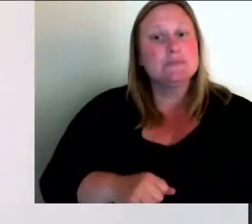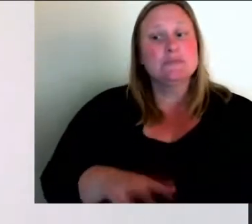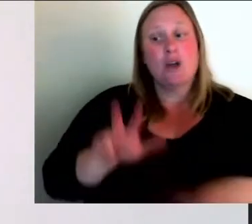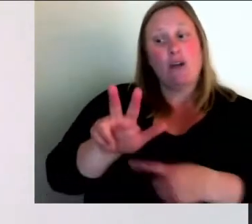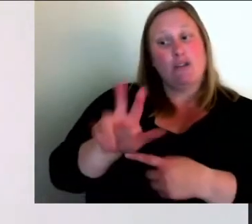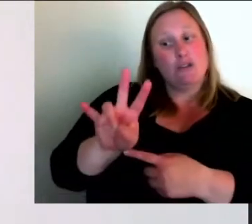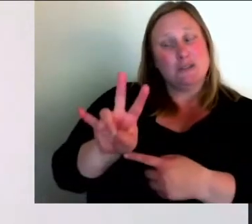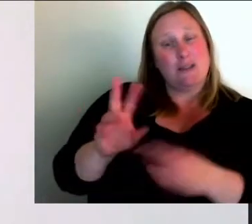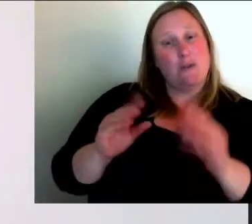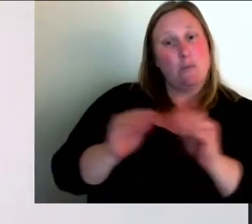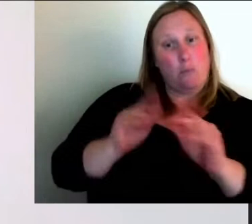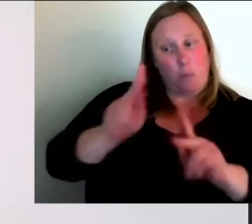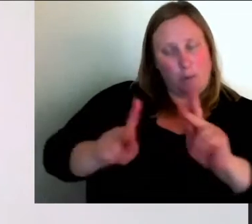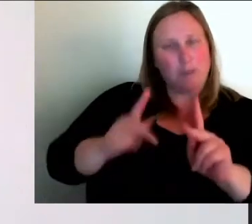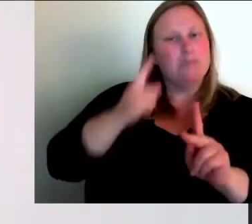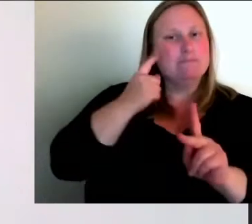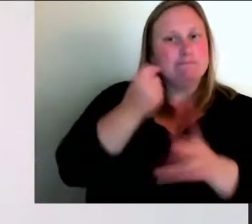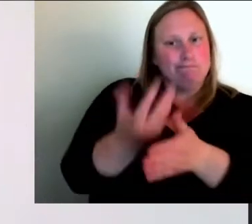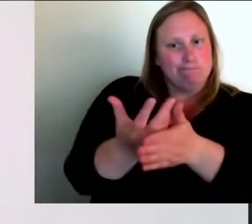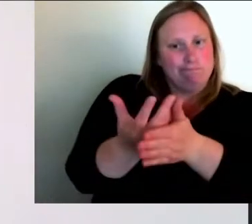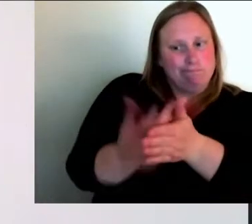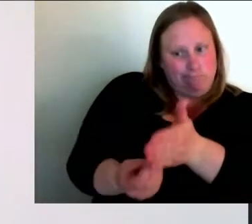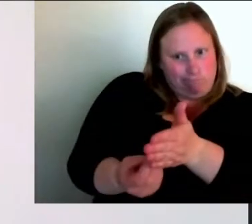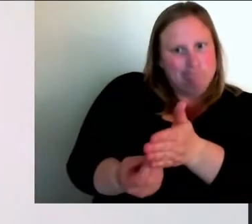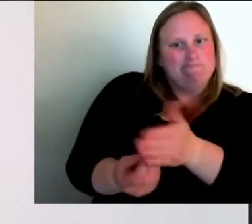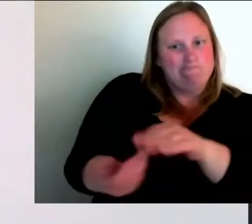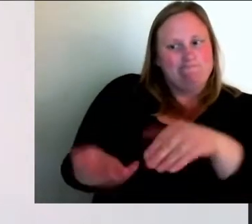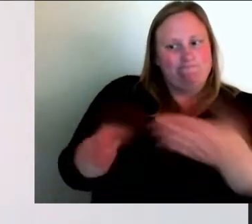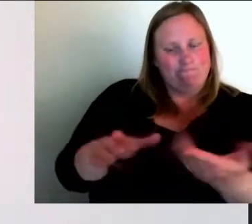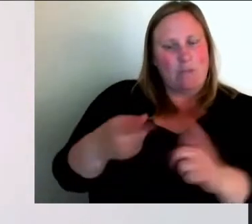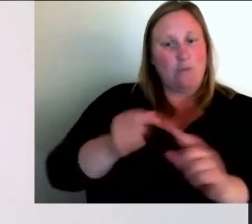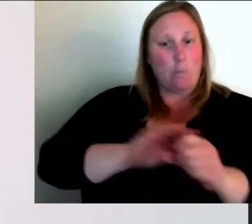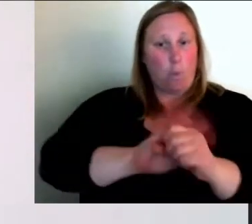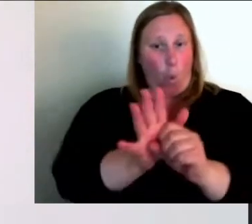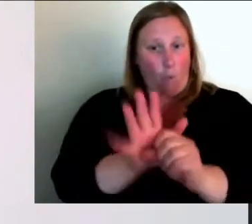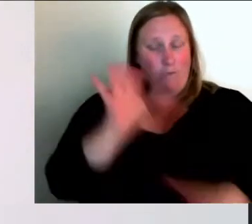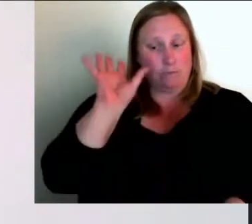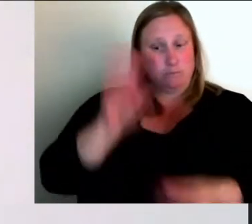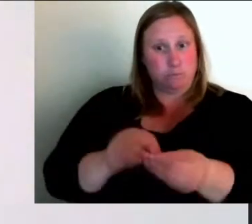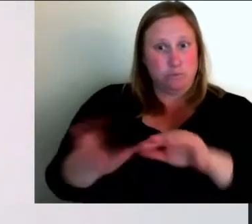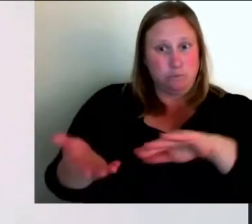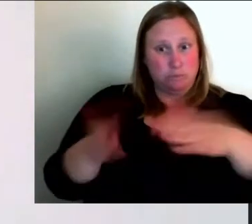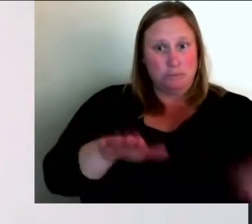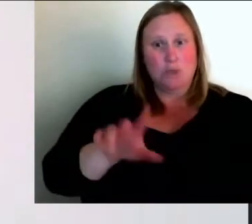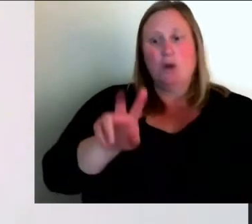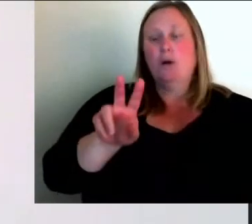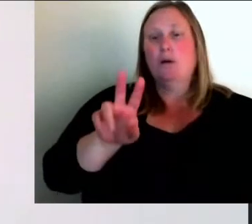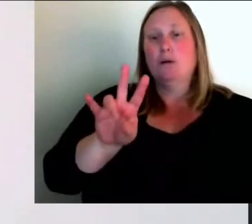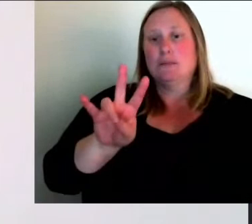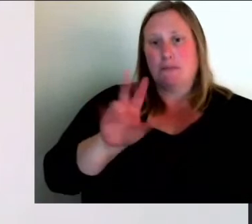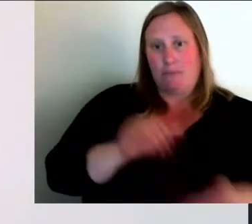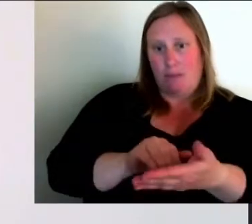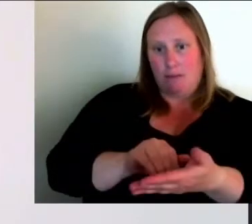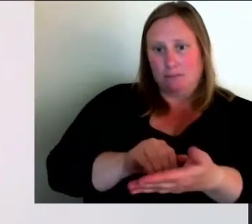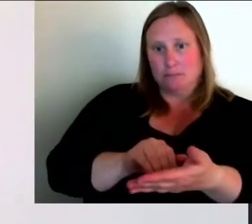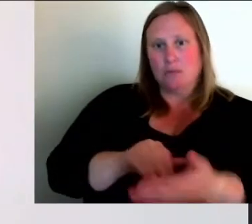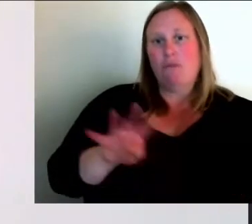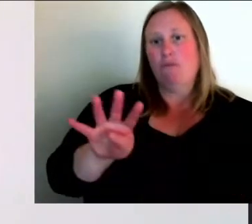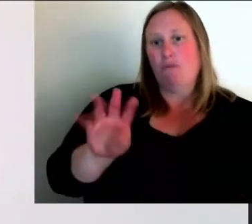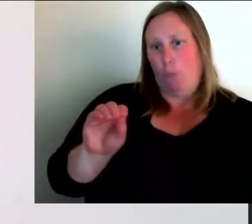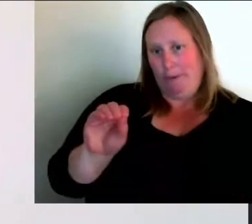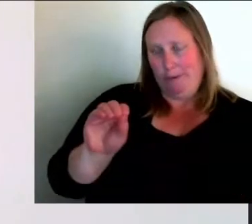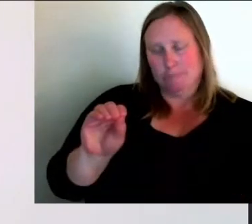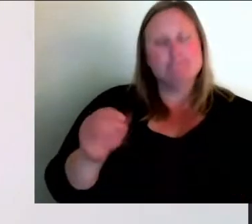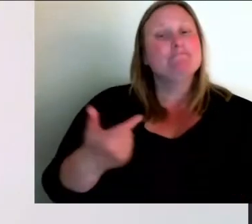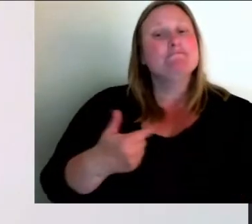Wisconsinites who have died from COVID-19, bringing our total deaths to 7,040. Our thoughts are with the families and friends